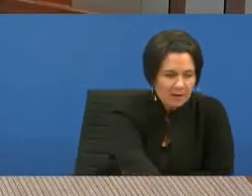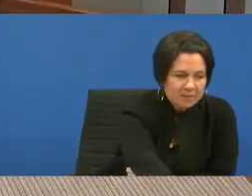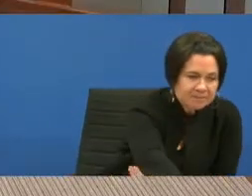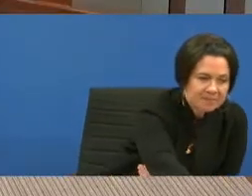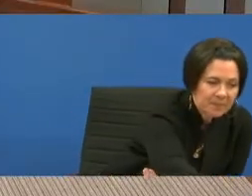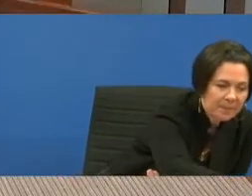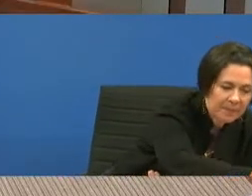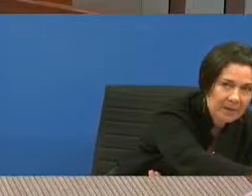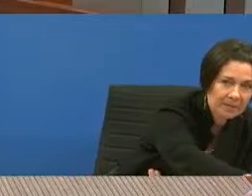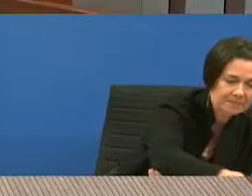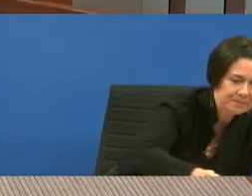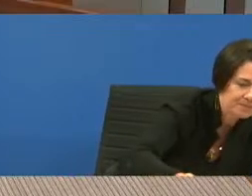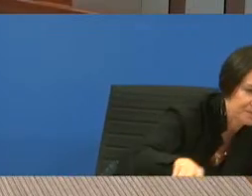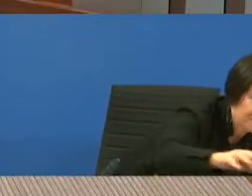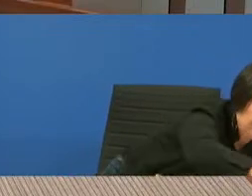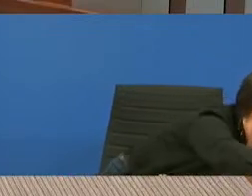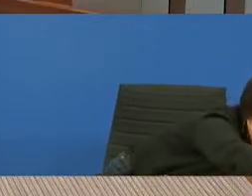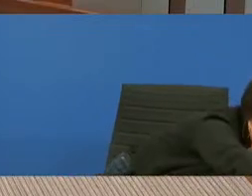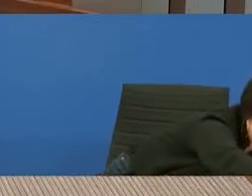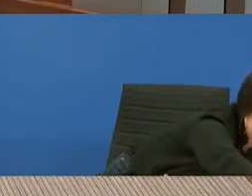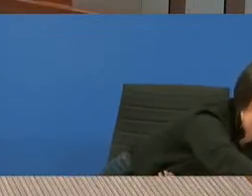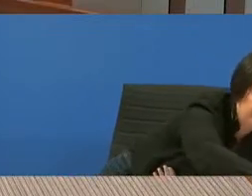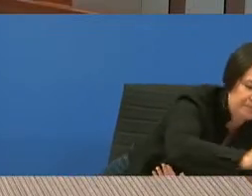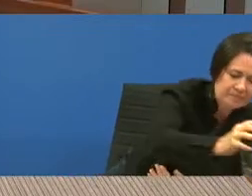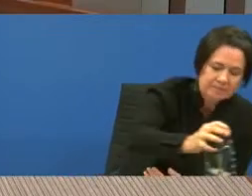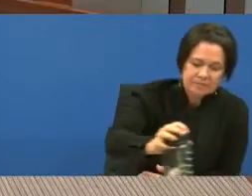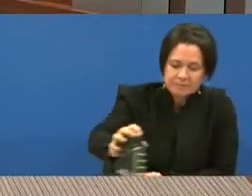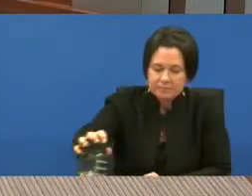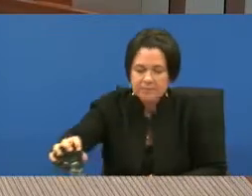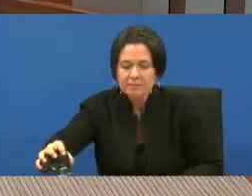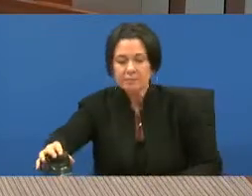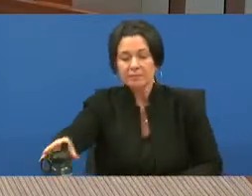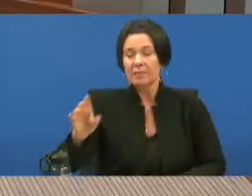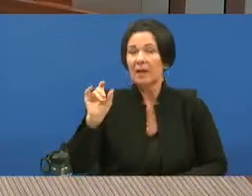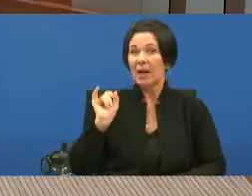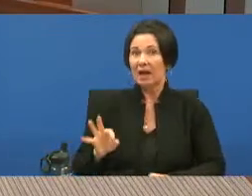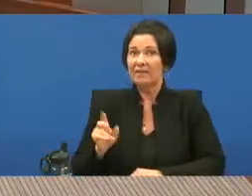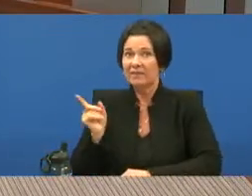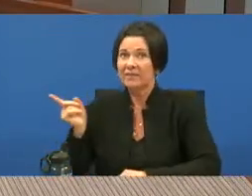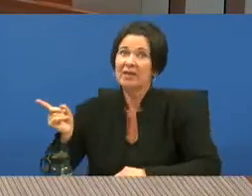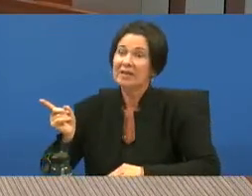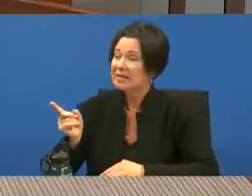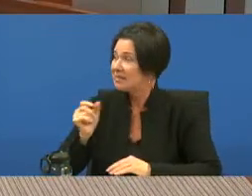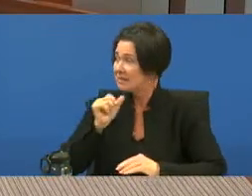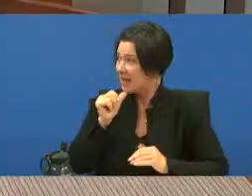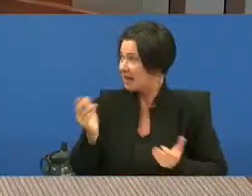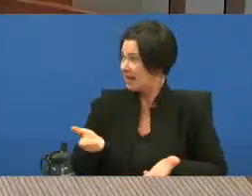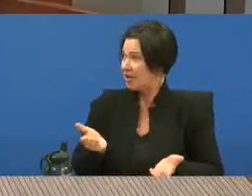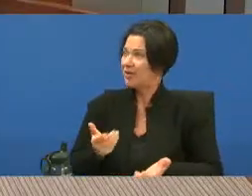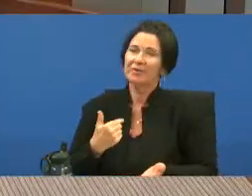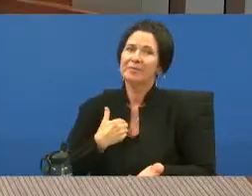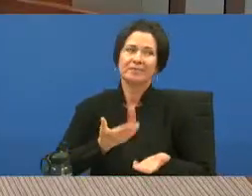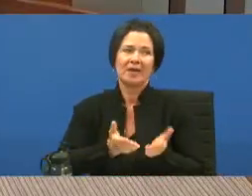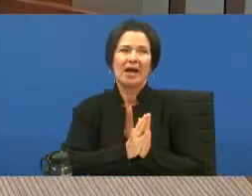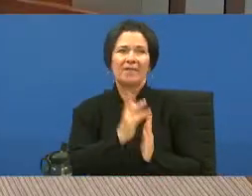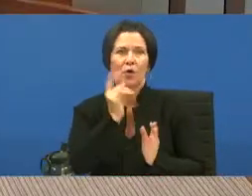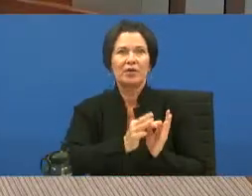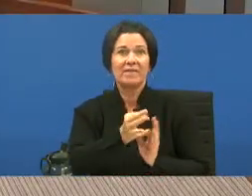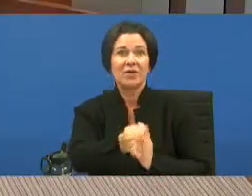If she has any reservation, I'm gonna request a deferral if she's not here. And again,